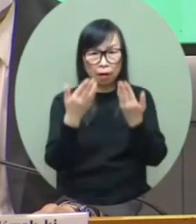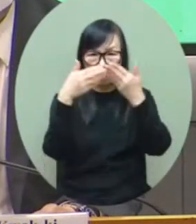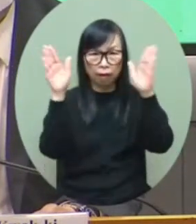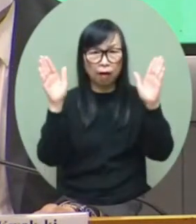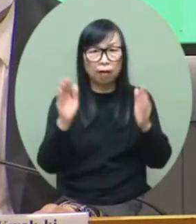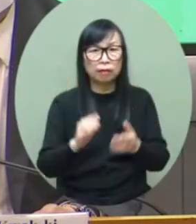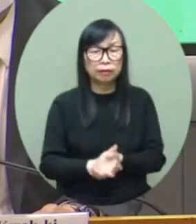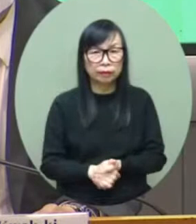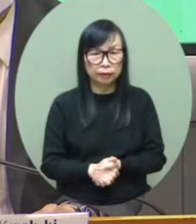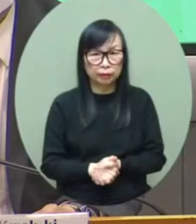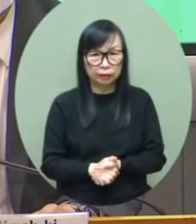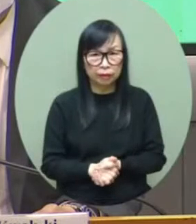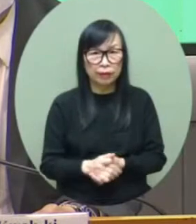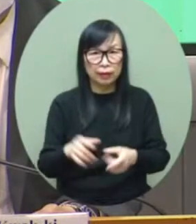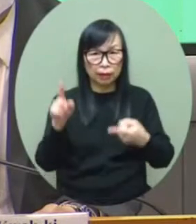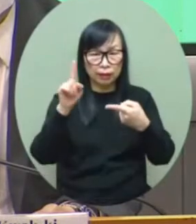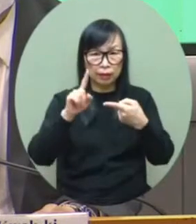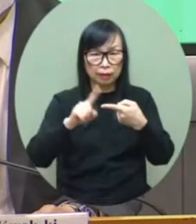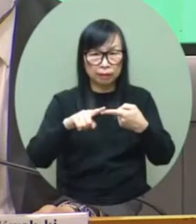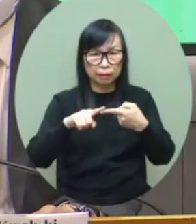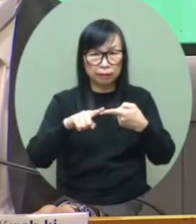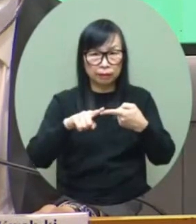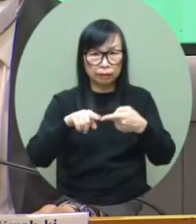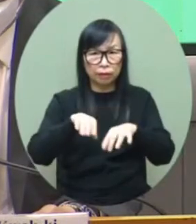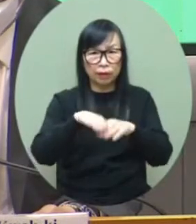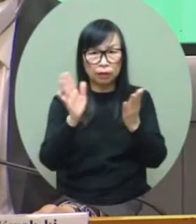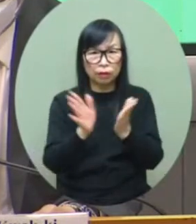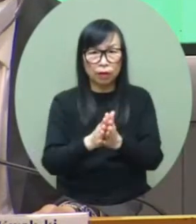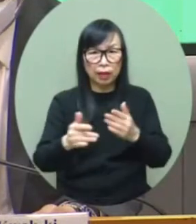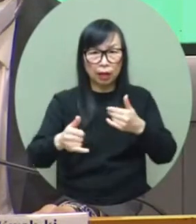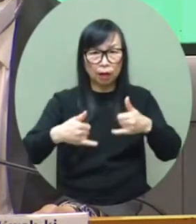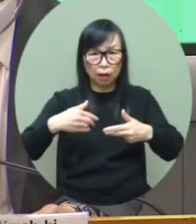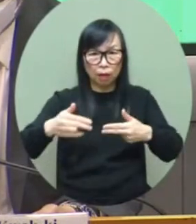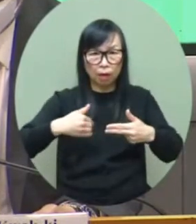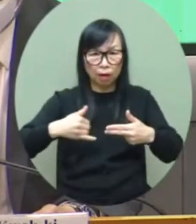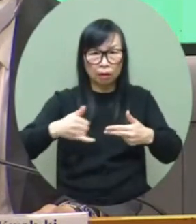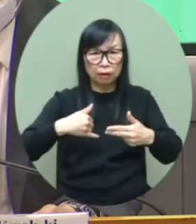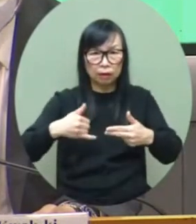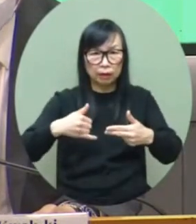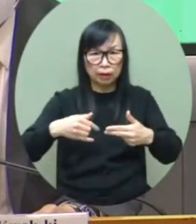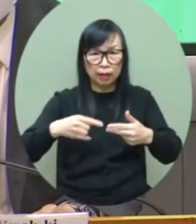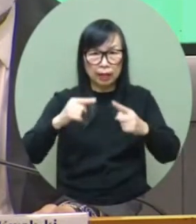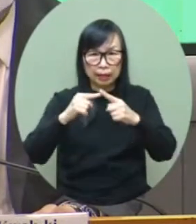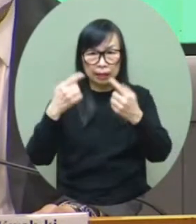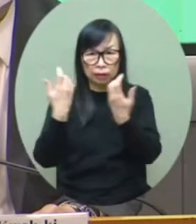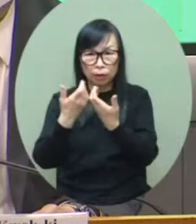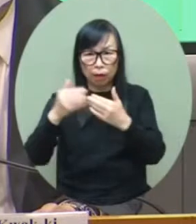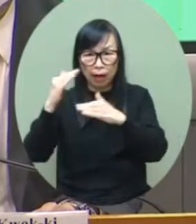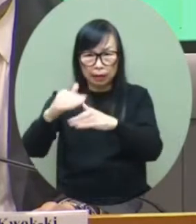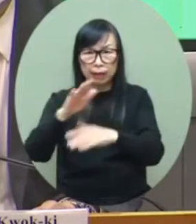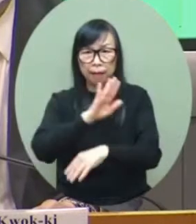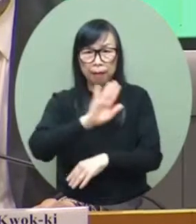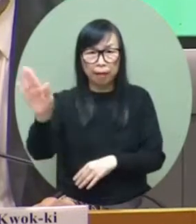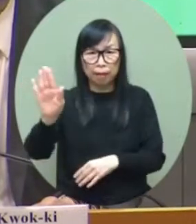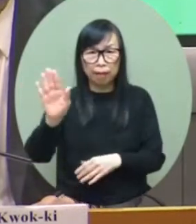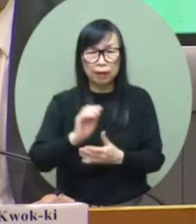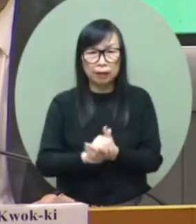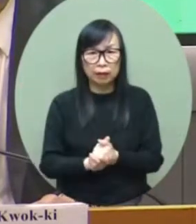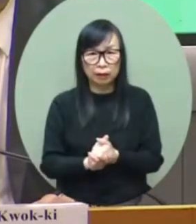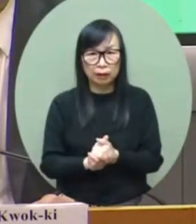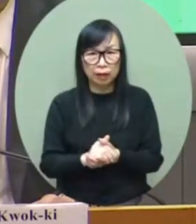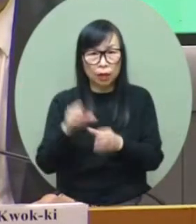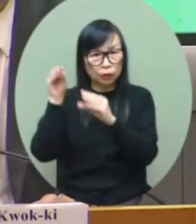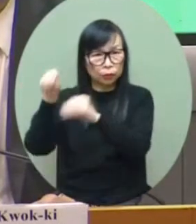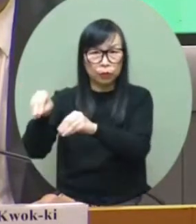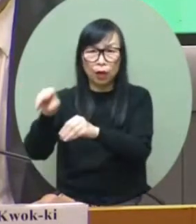normal travel fully. That means, one, all boundary crossing points will no longer have a